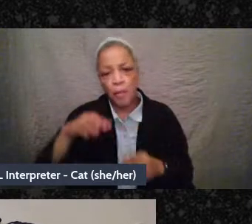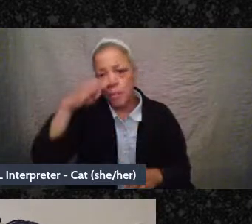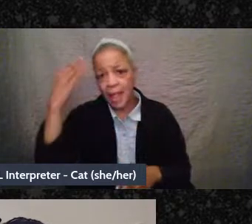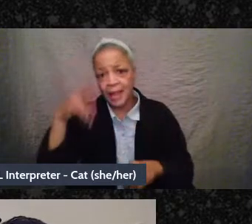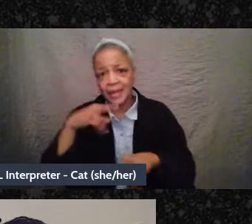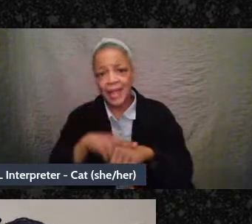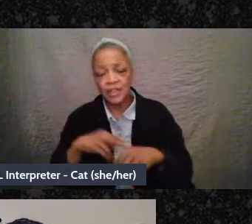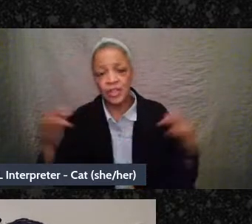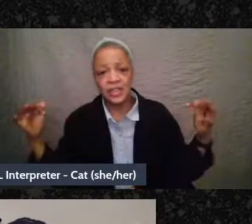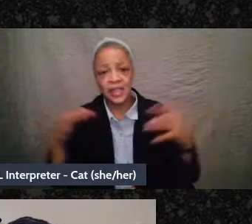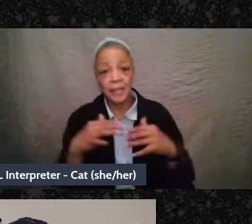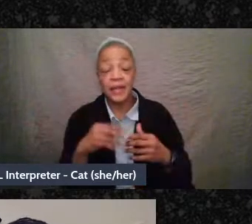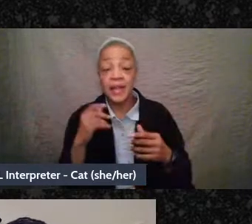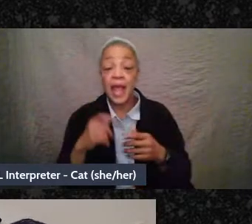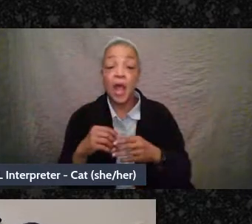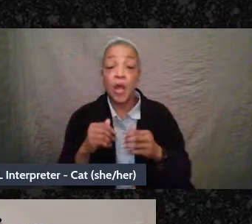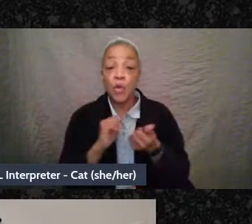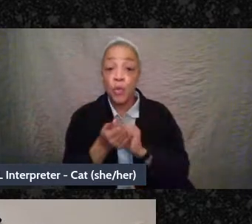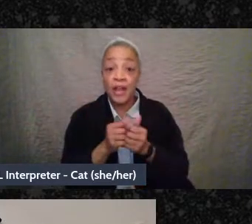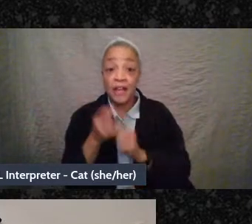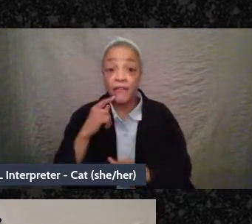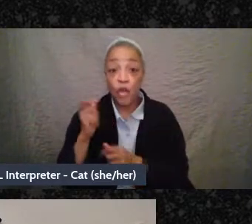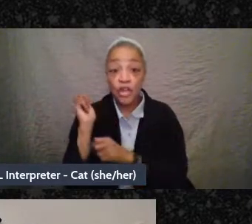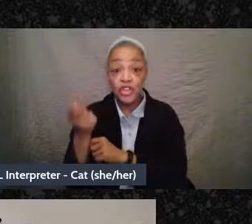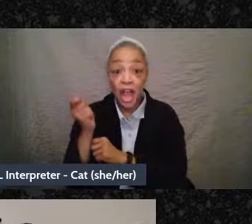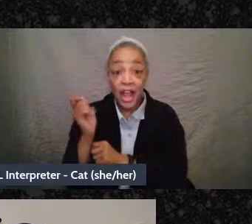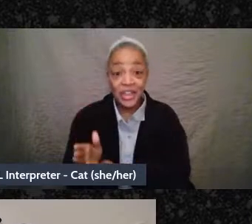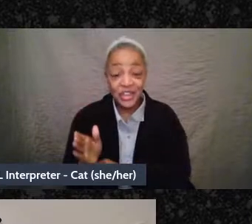are now running for judge, right? And so we're like, oh,